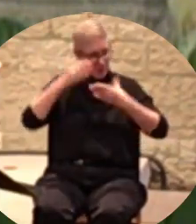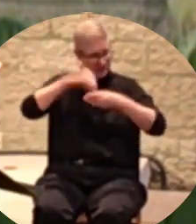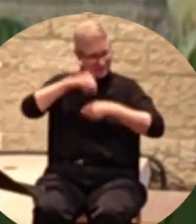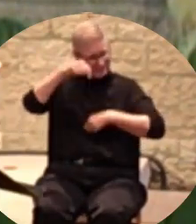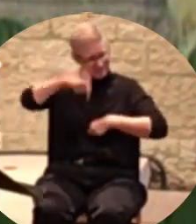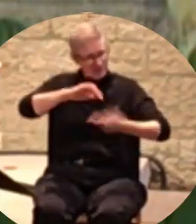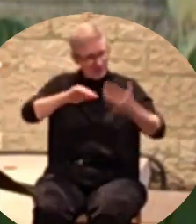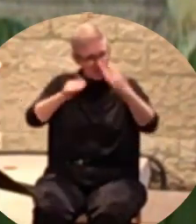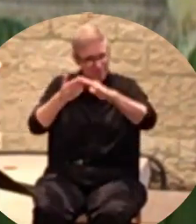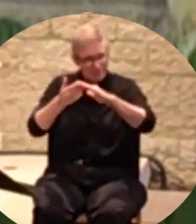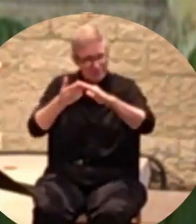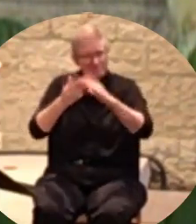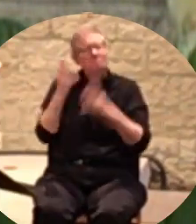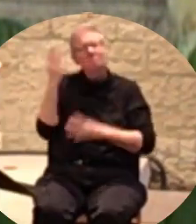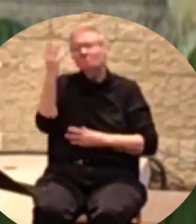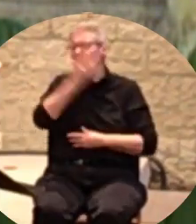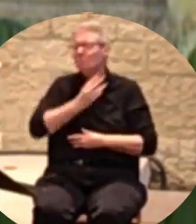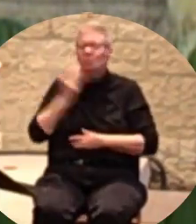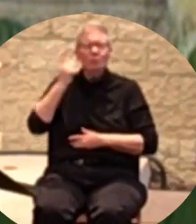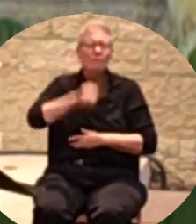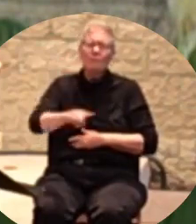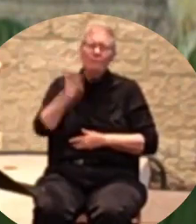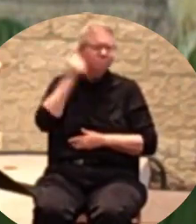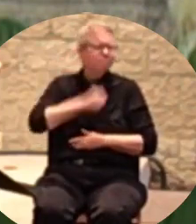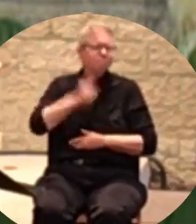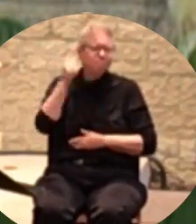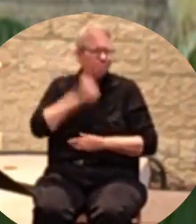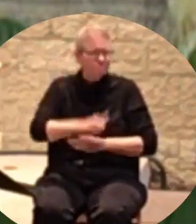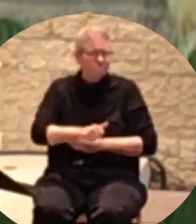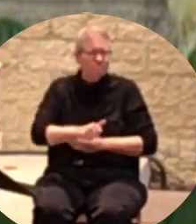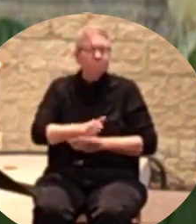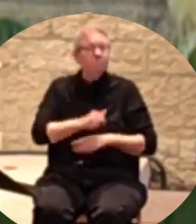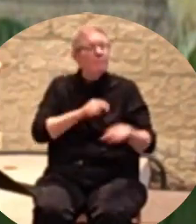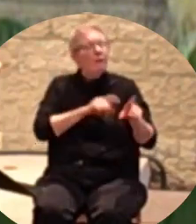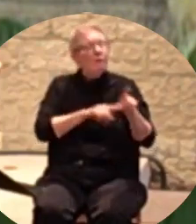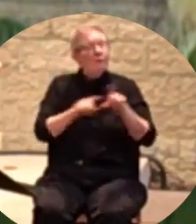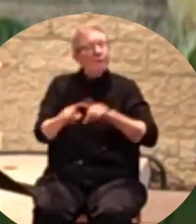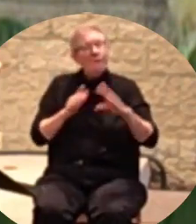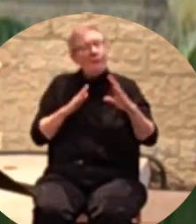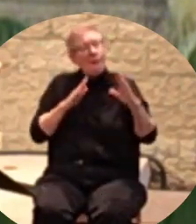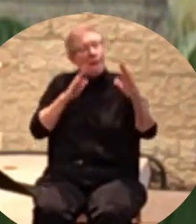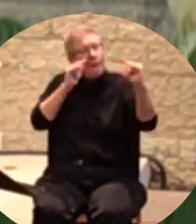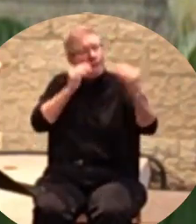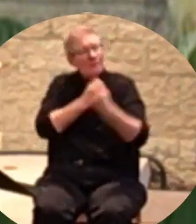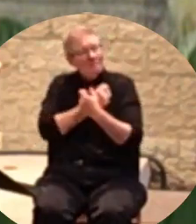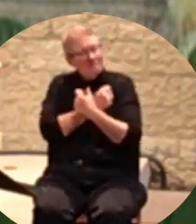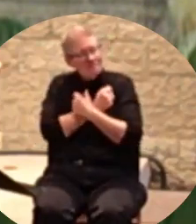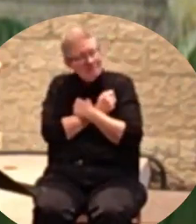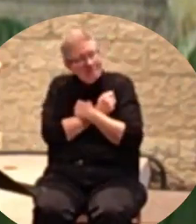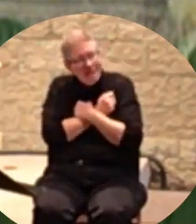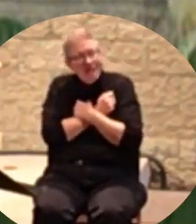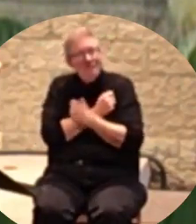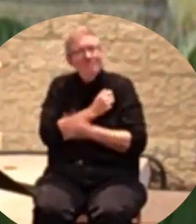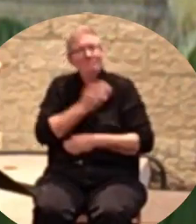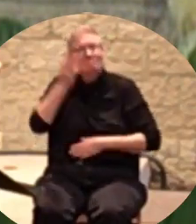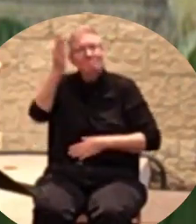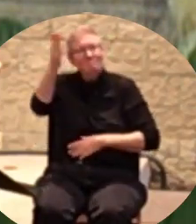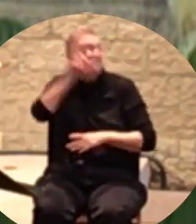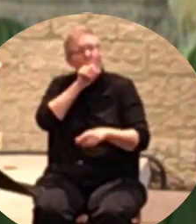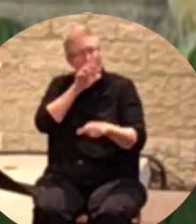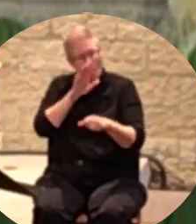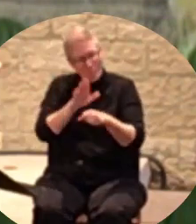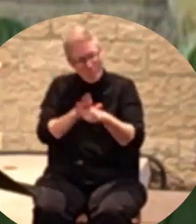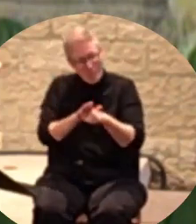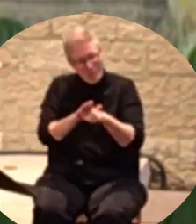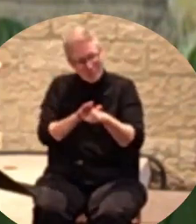beauty for each day, and the hope and the love that was promised in that